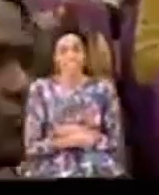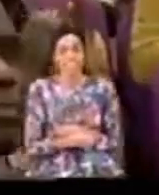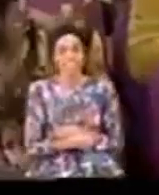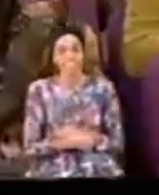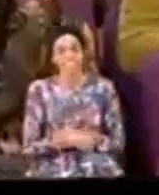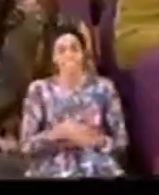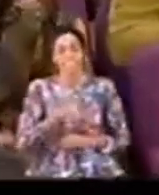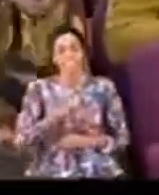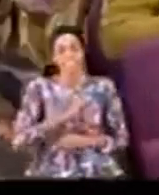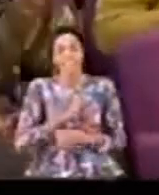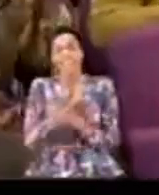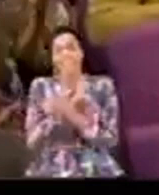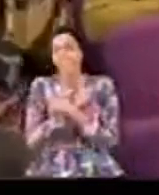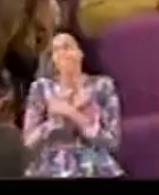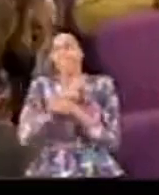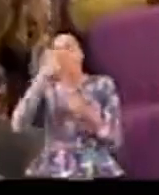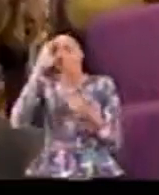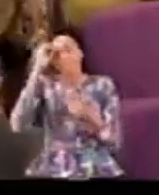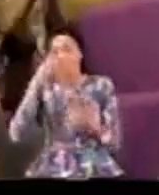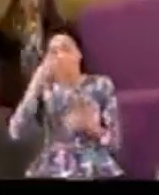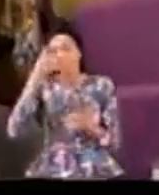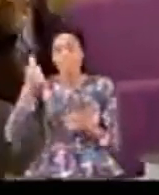Better every day.